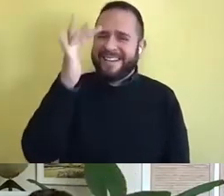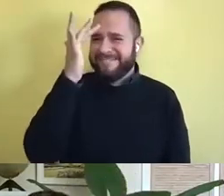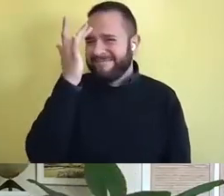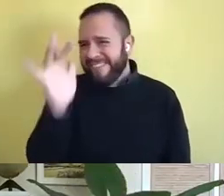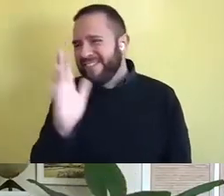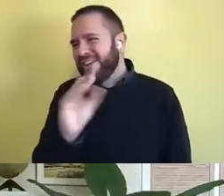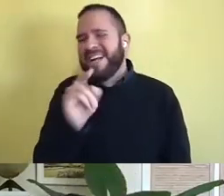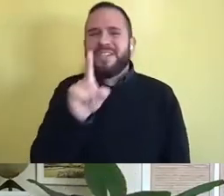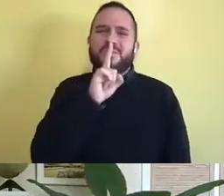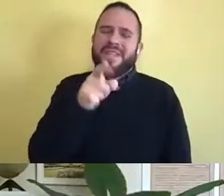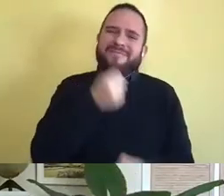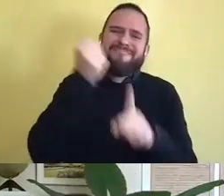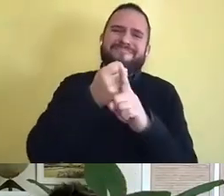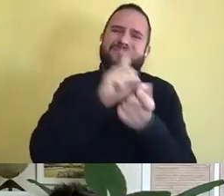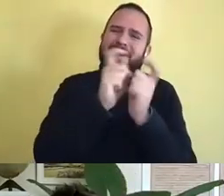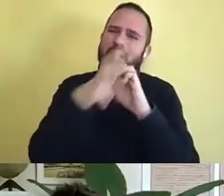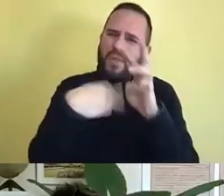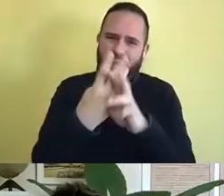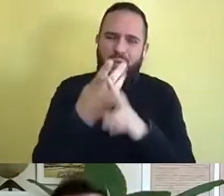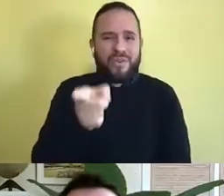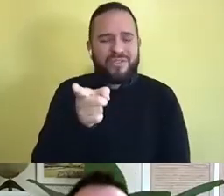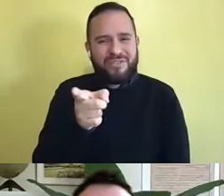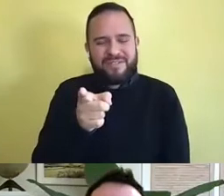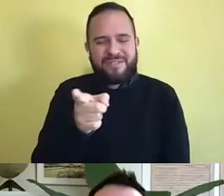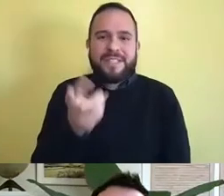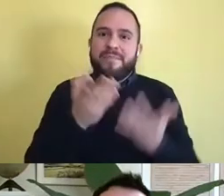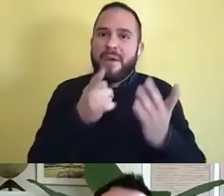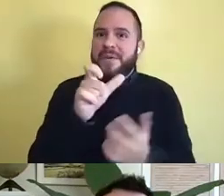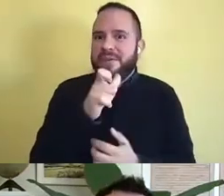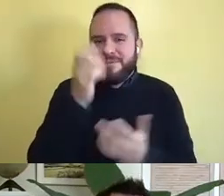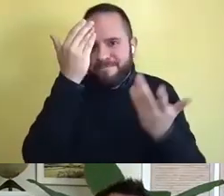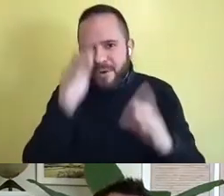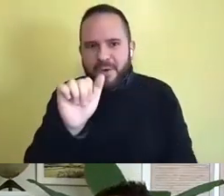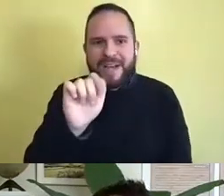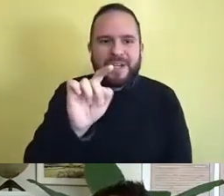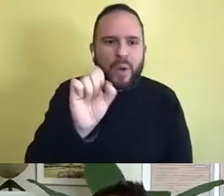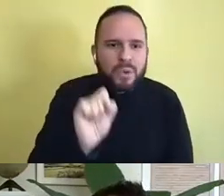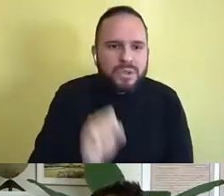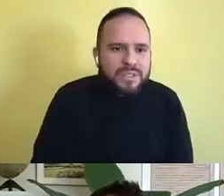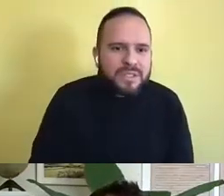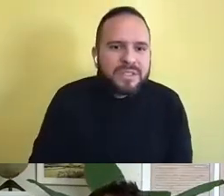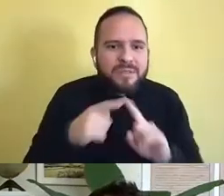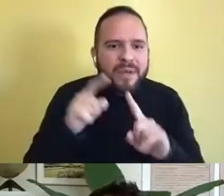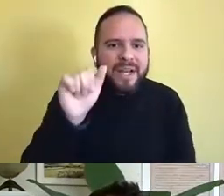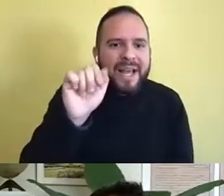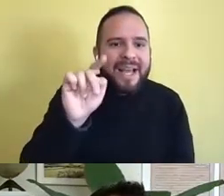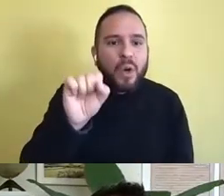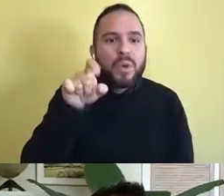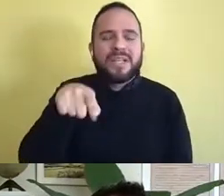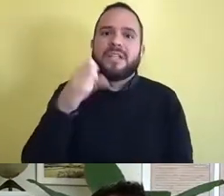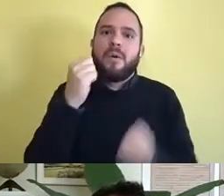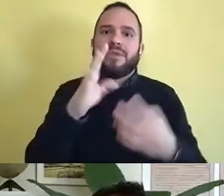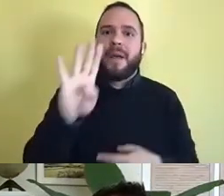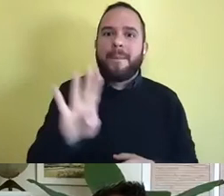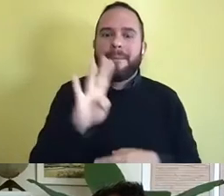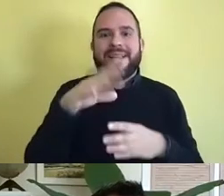is really changing the world. Those of you that might not be familiar with AIs is a multi-billion-dollar brand